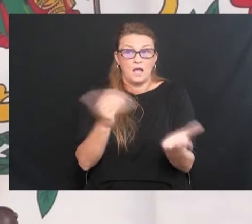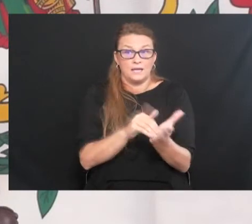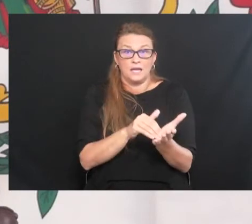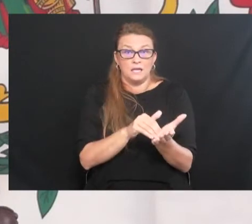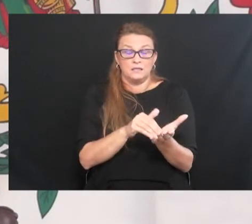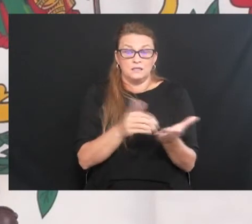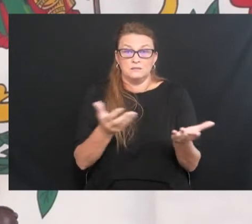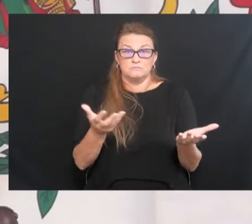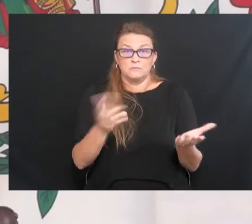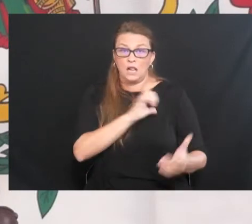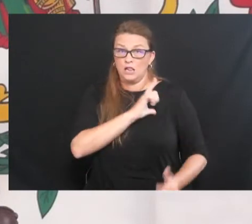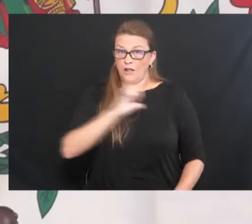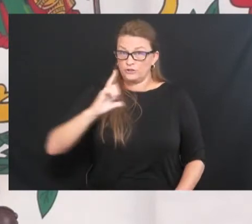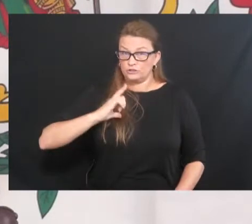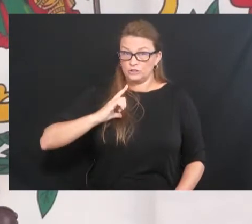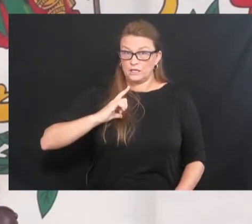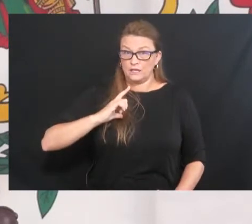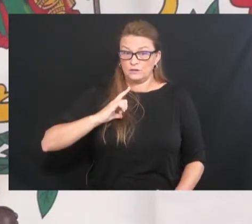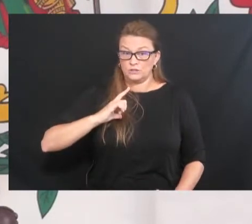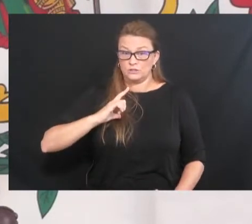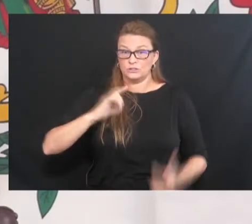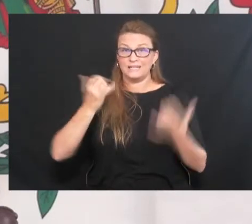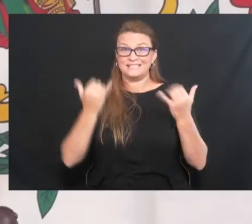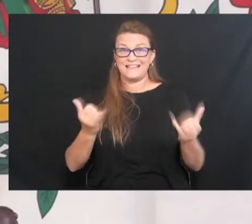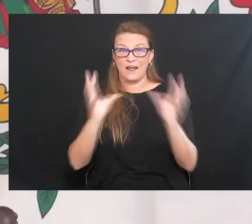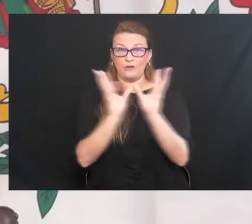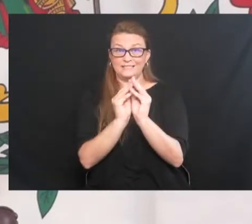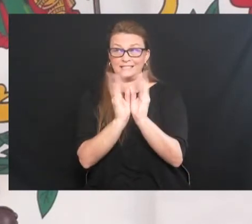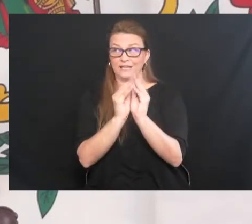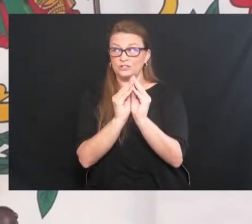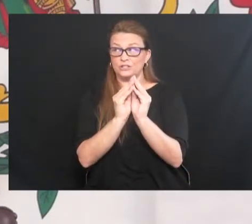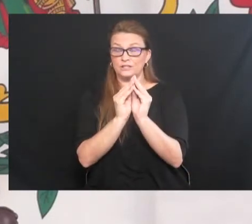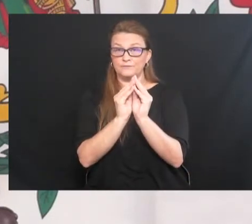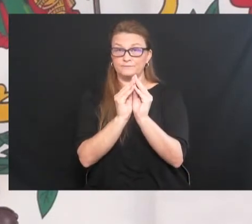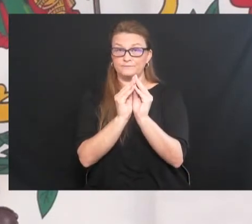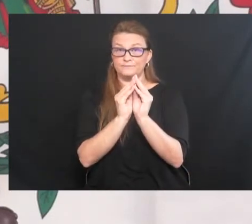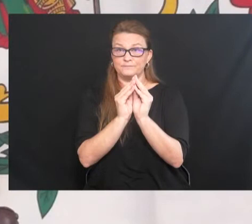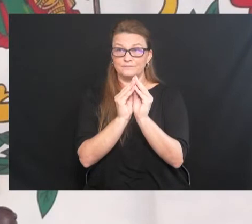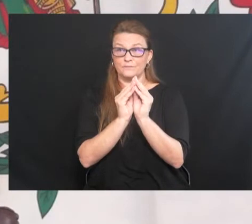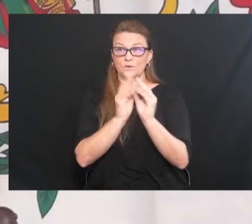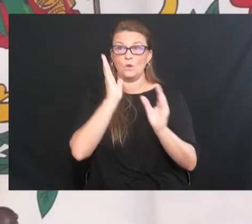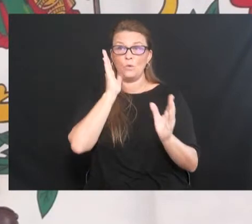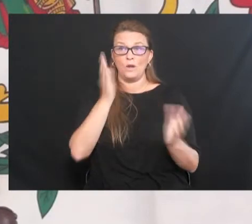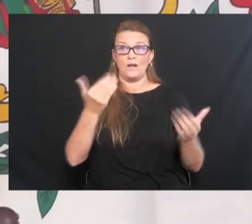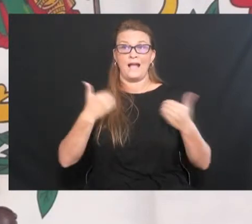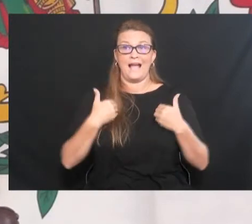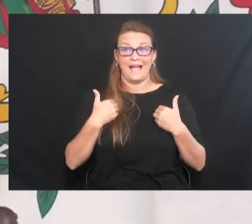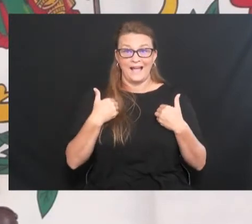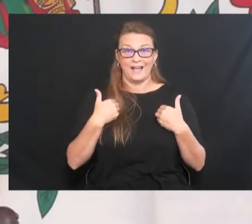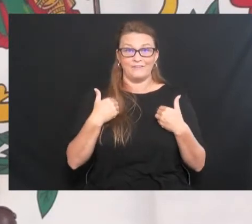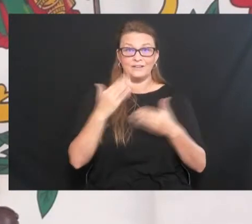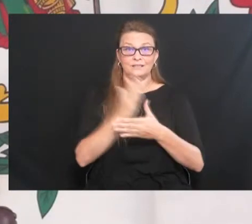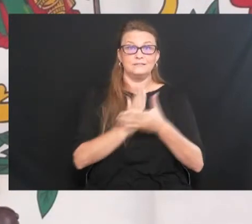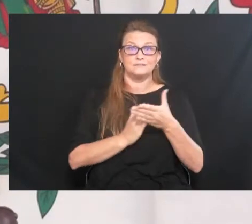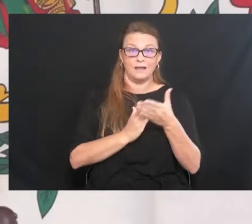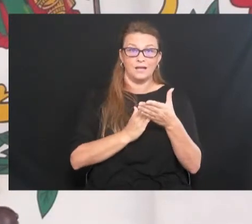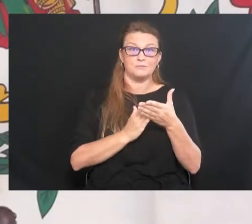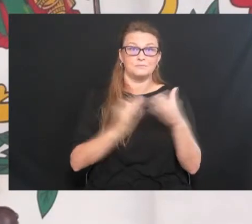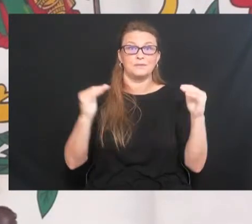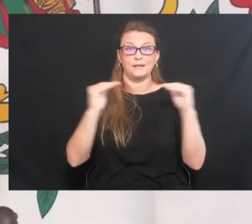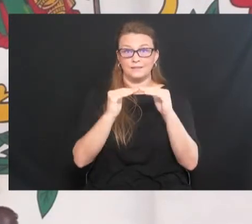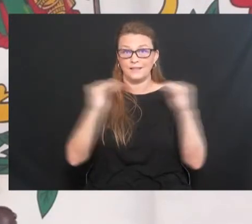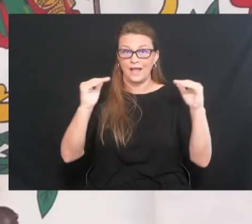now the legislature is back in session, and you know we're going to have some level